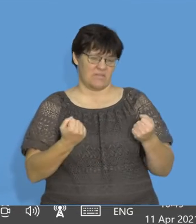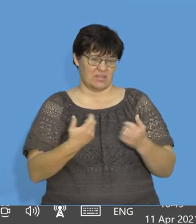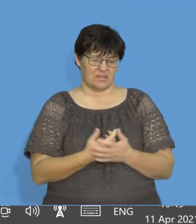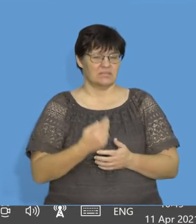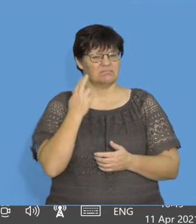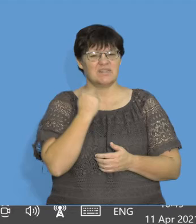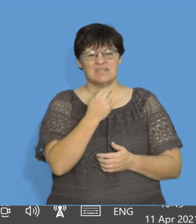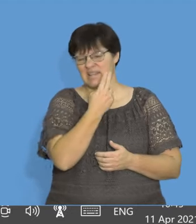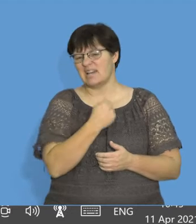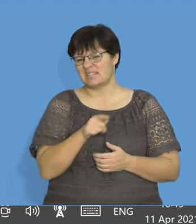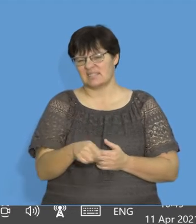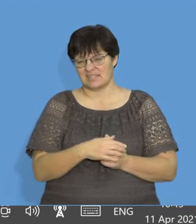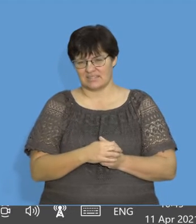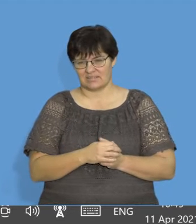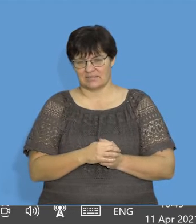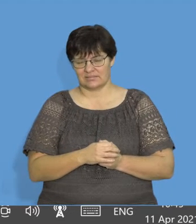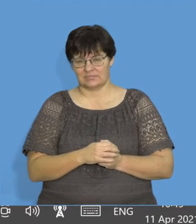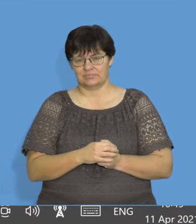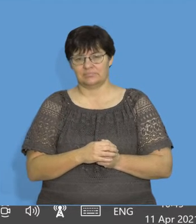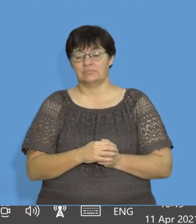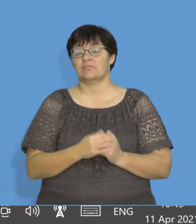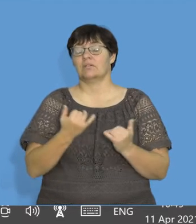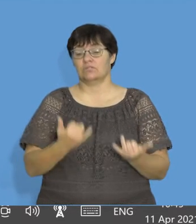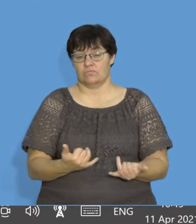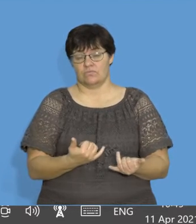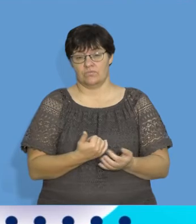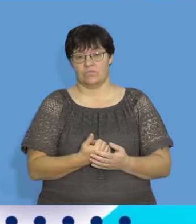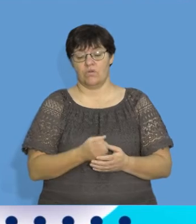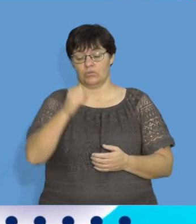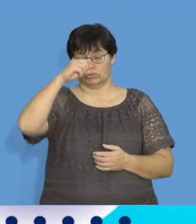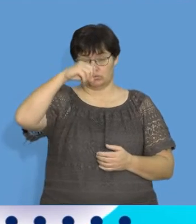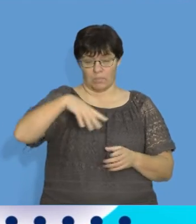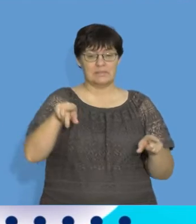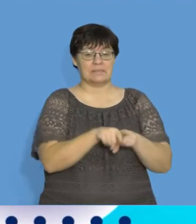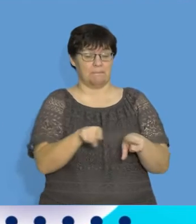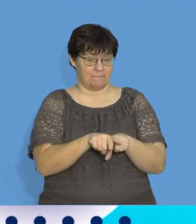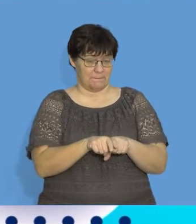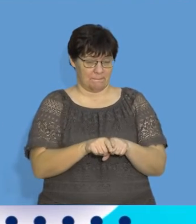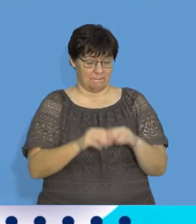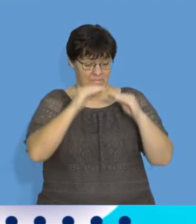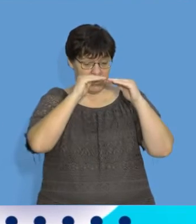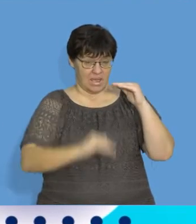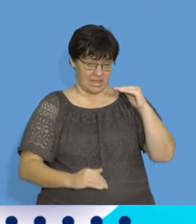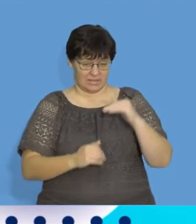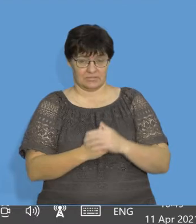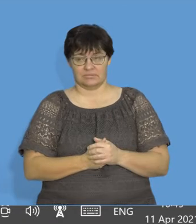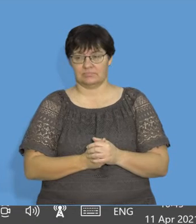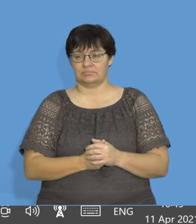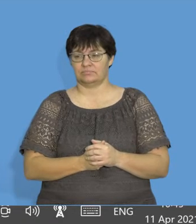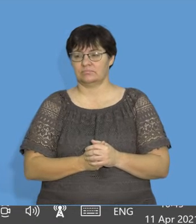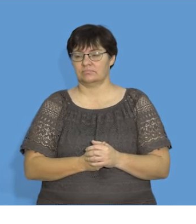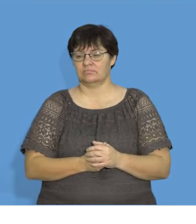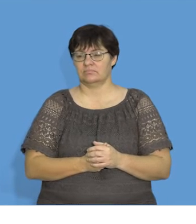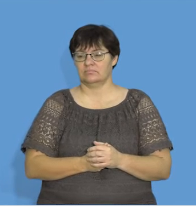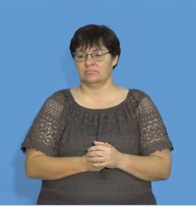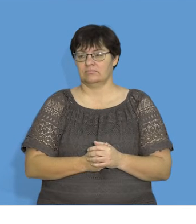nice sort of round number. So what we're going to do now is we're going to drop it from the same height as we did the last one. So let's just get